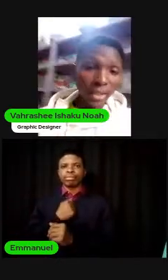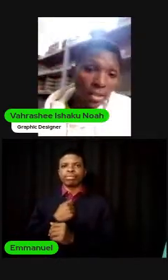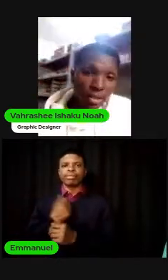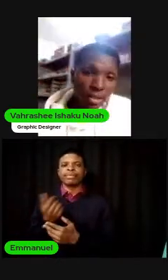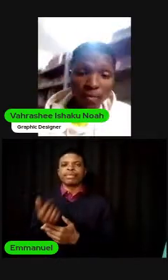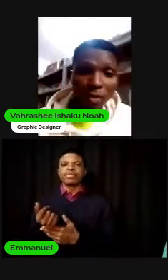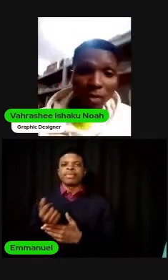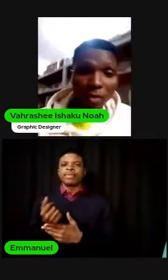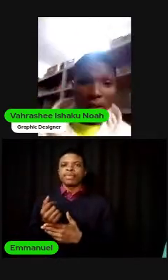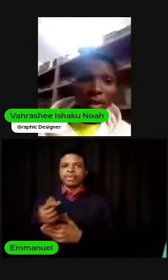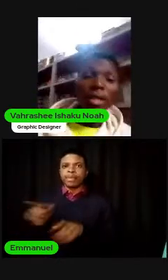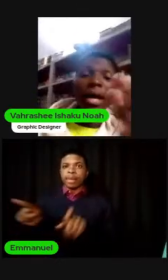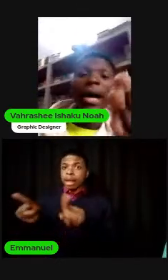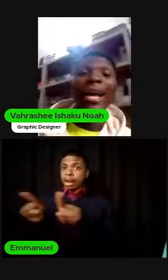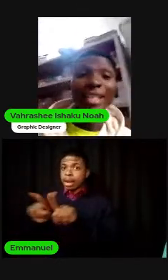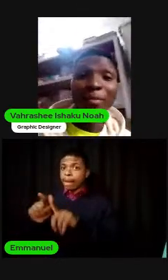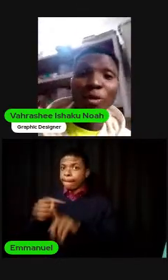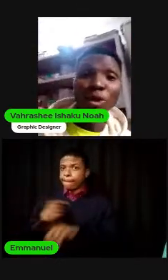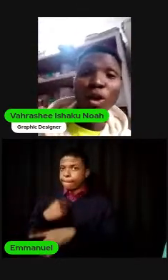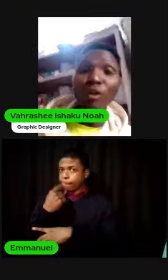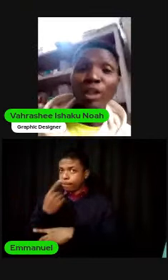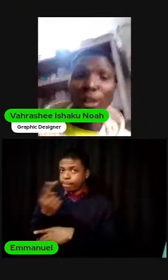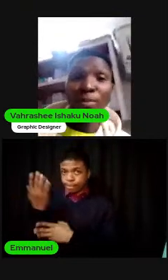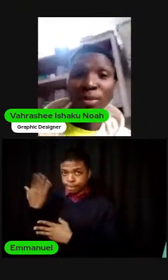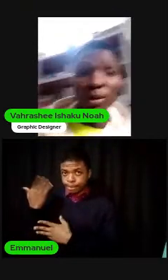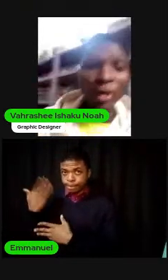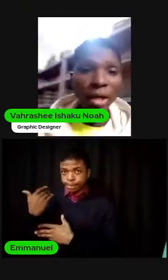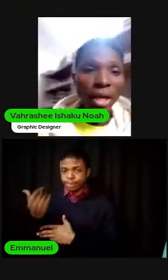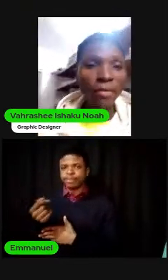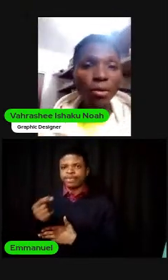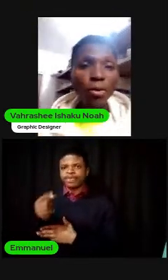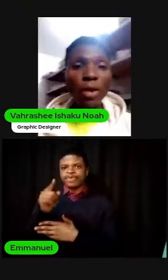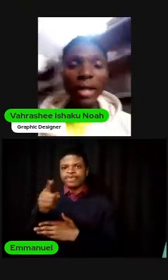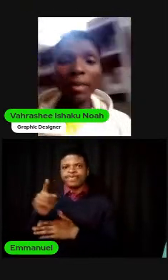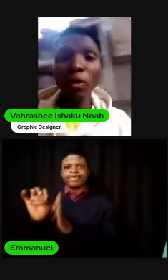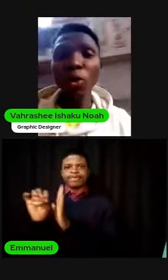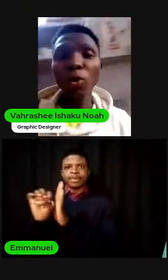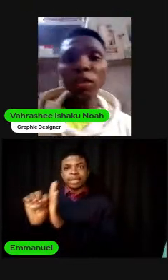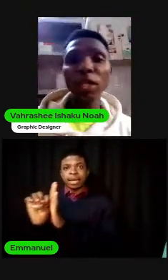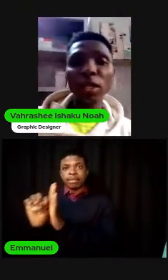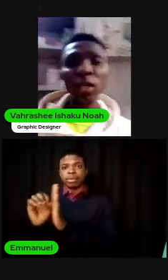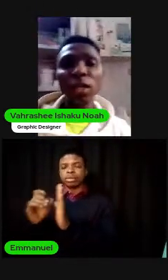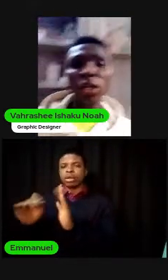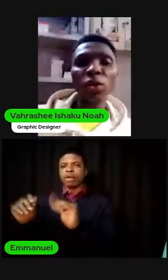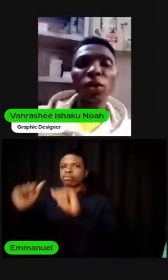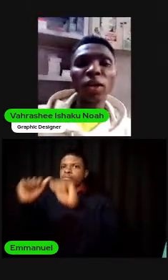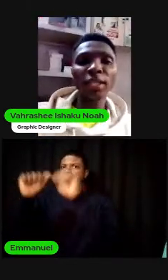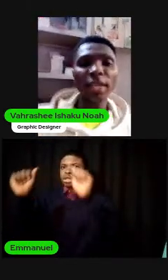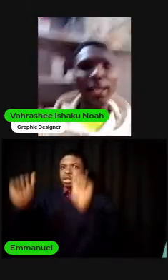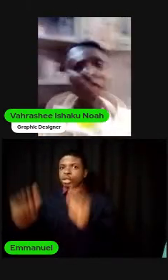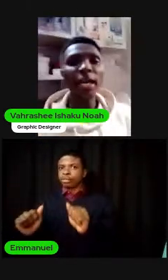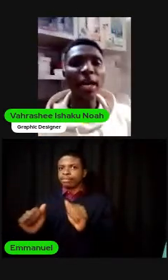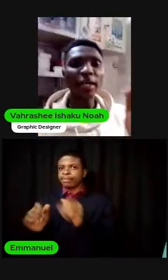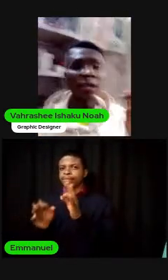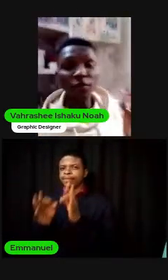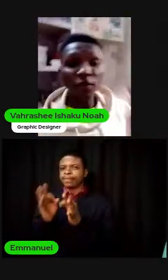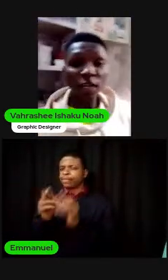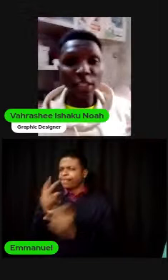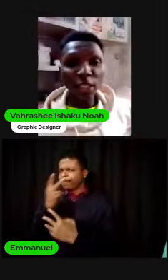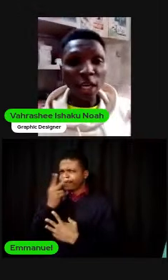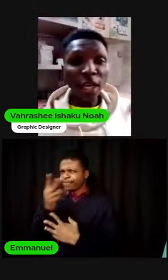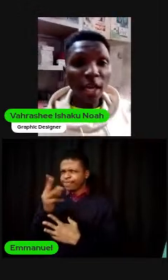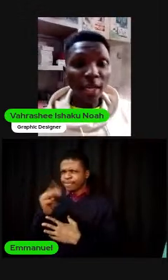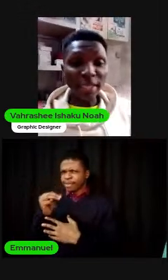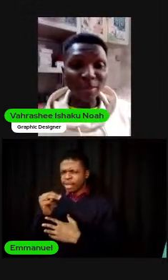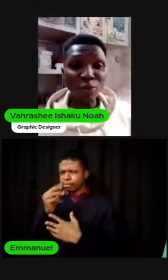I said, these are examples of shape. Okay, if you look at them closely, you'll understand that they are